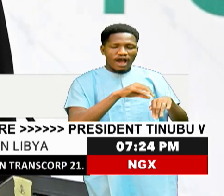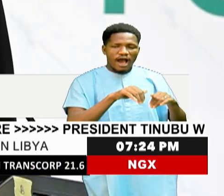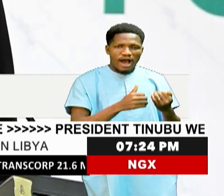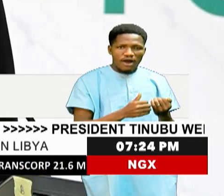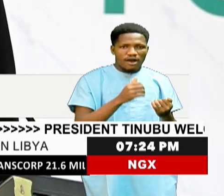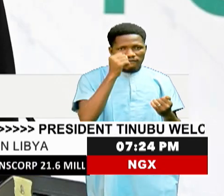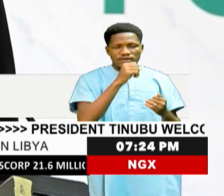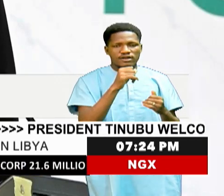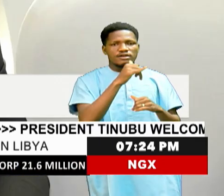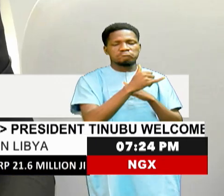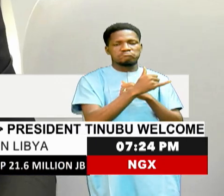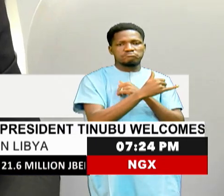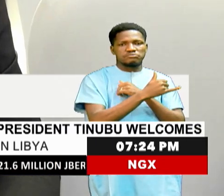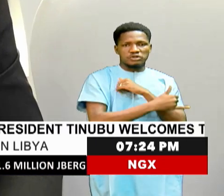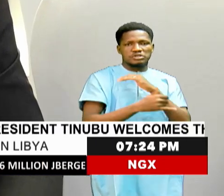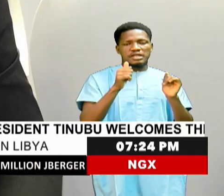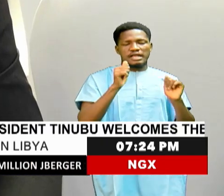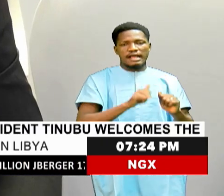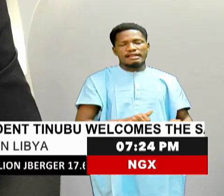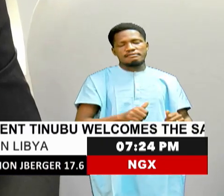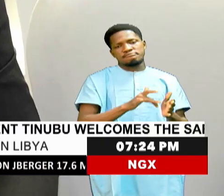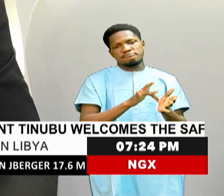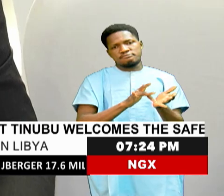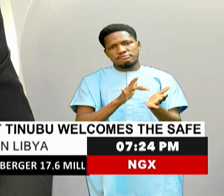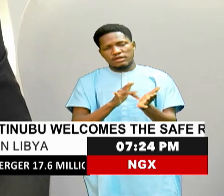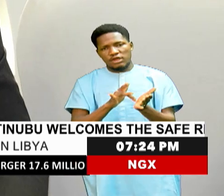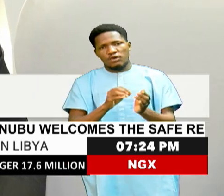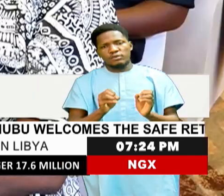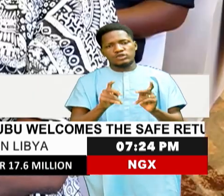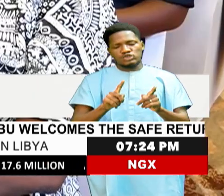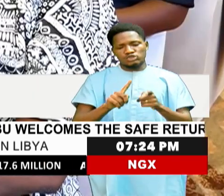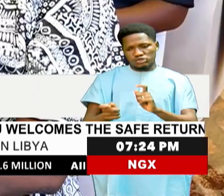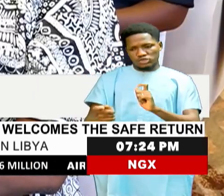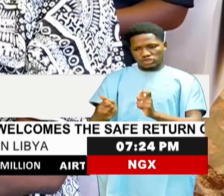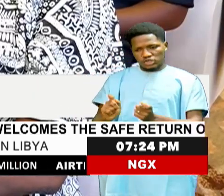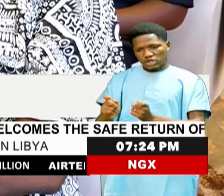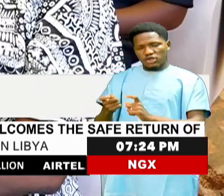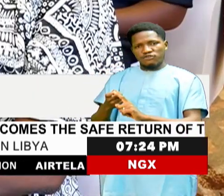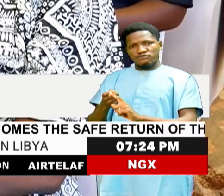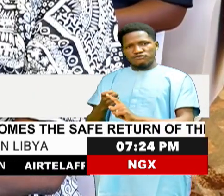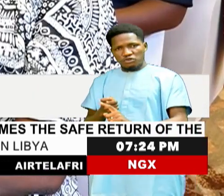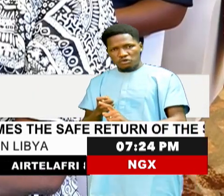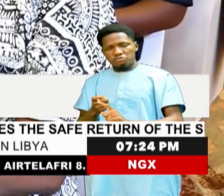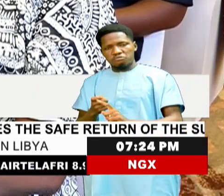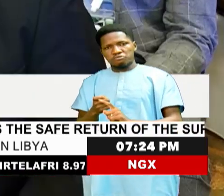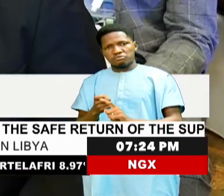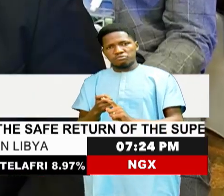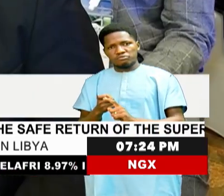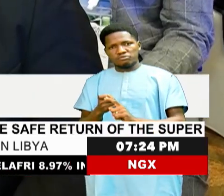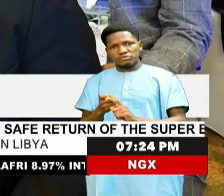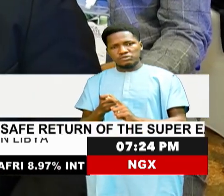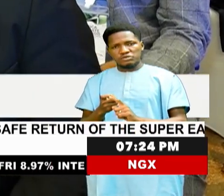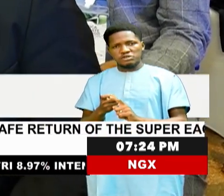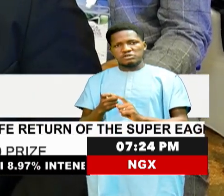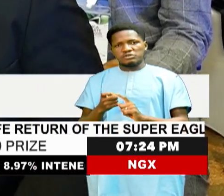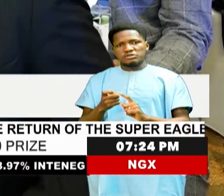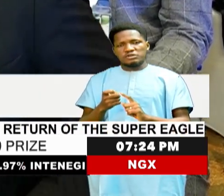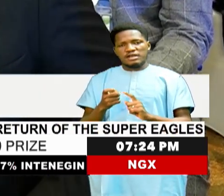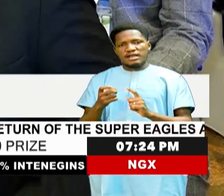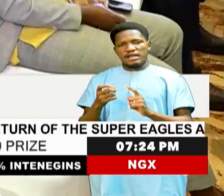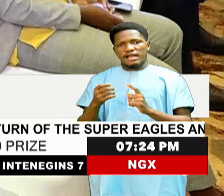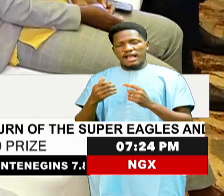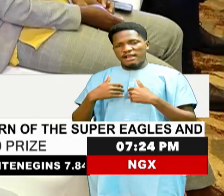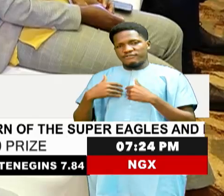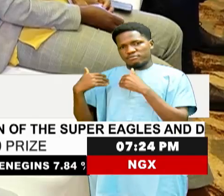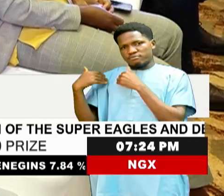the unique opportunity to transform from being a continent that bears the disproportionate burden of